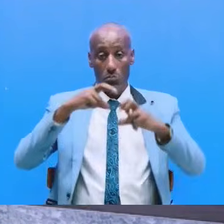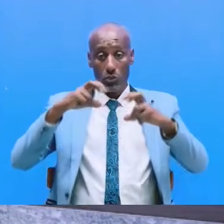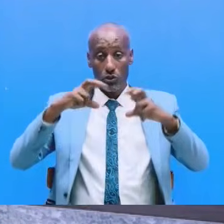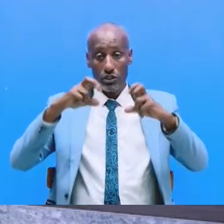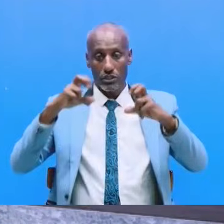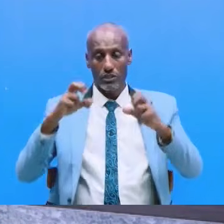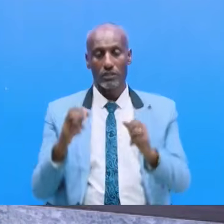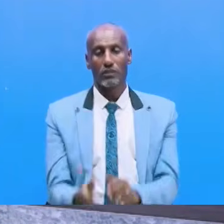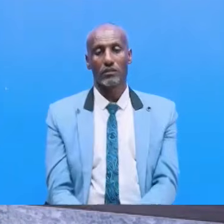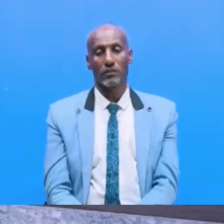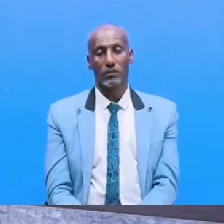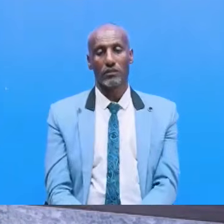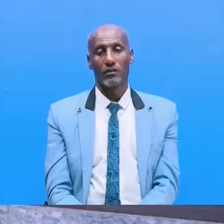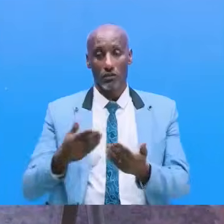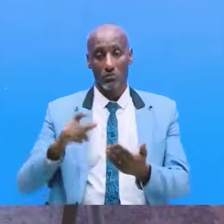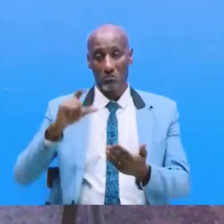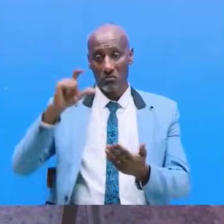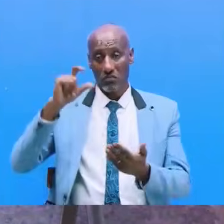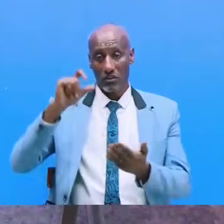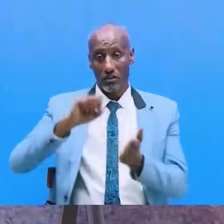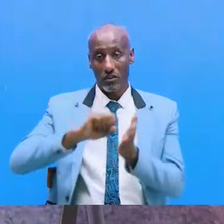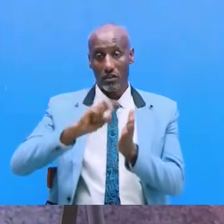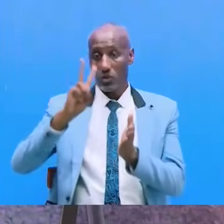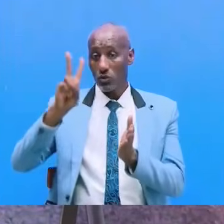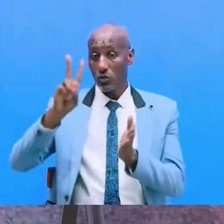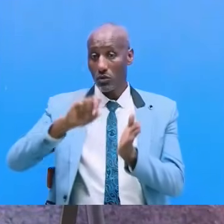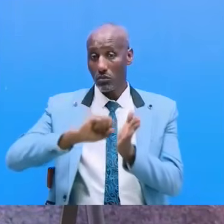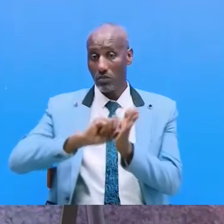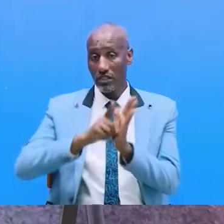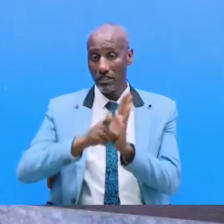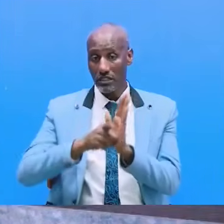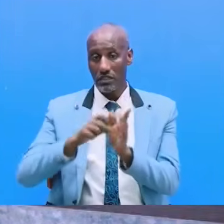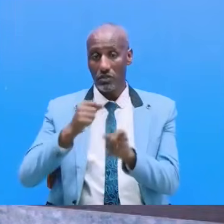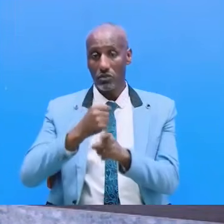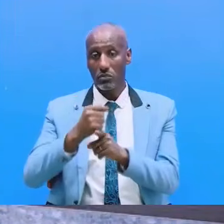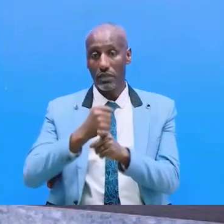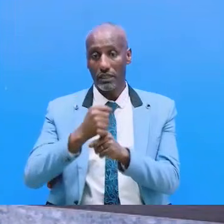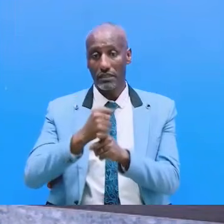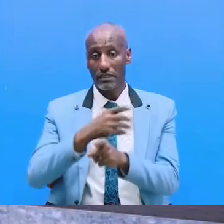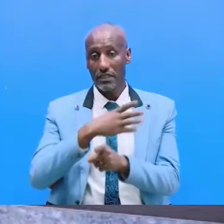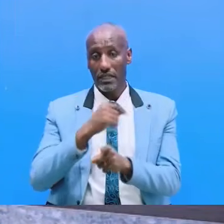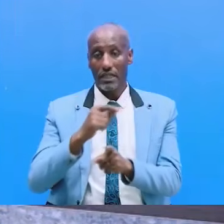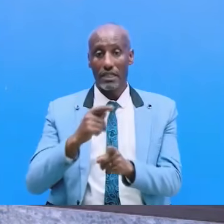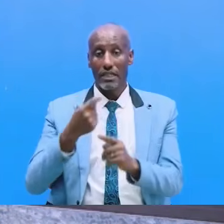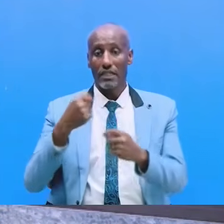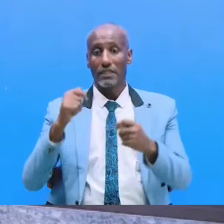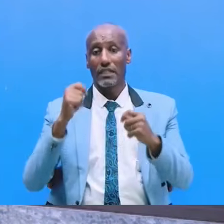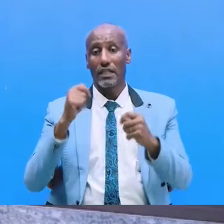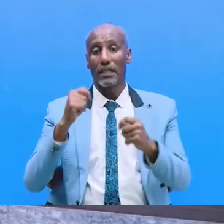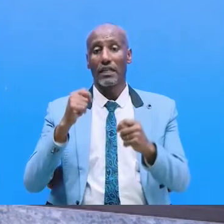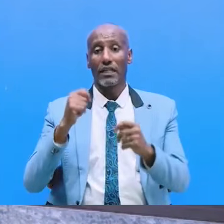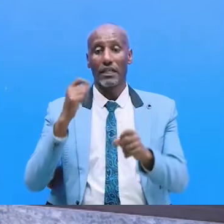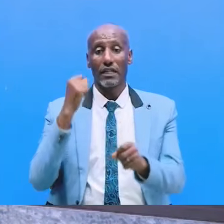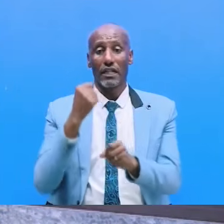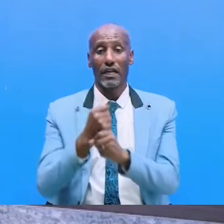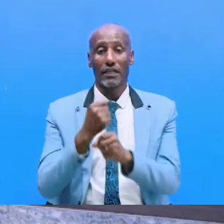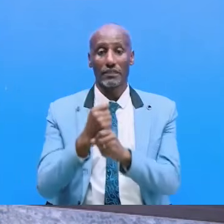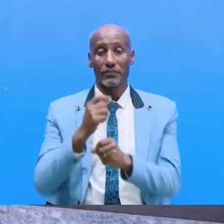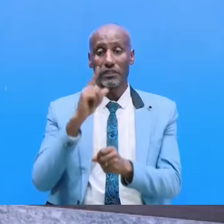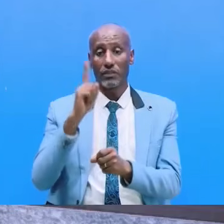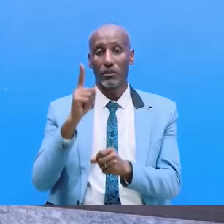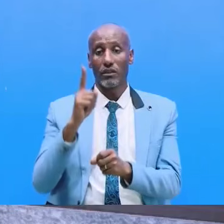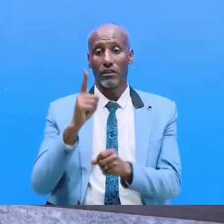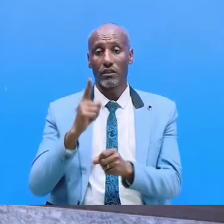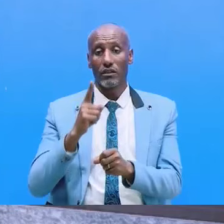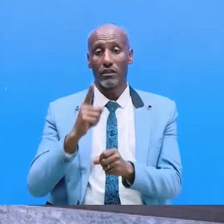Students, let me give you 2 minutes for practice and to try your activity 1.